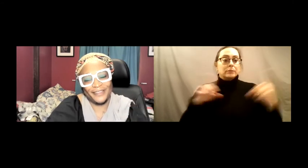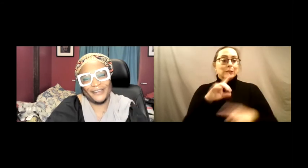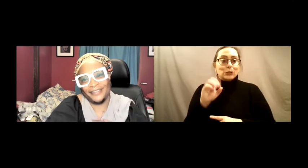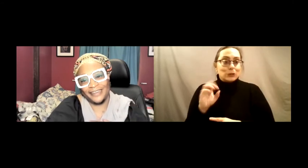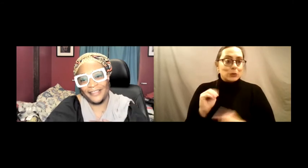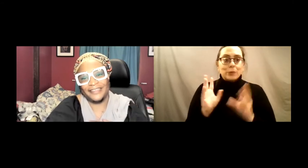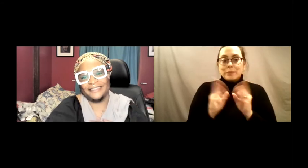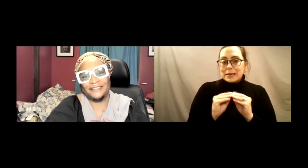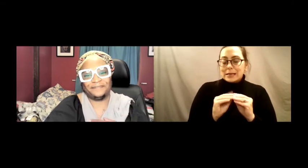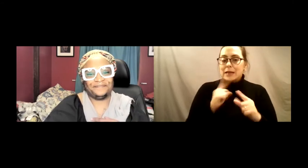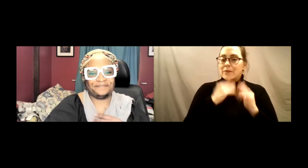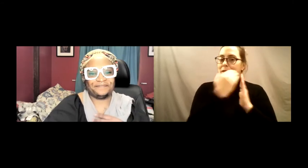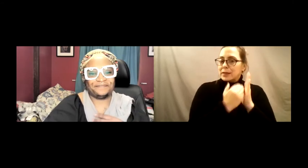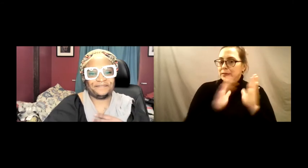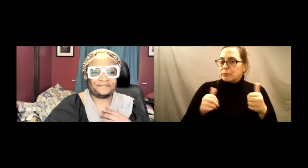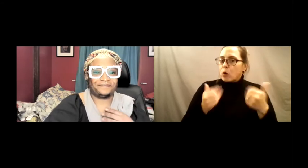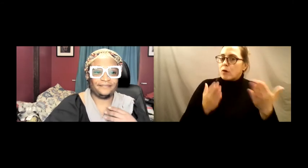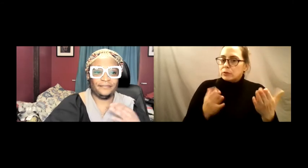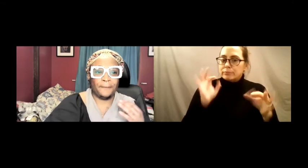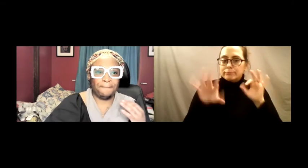and other online gatherings.